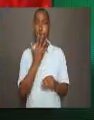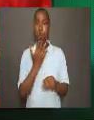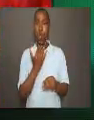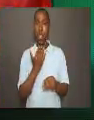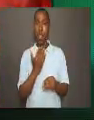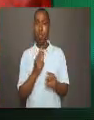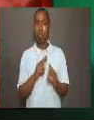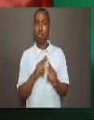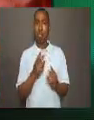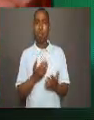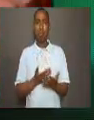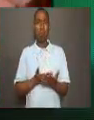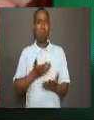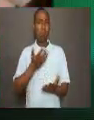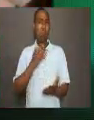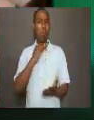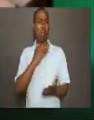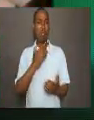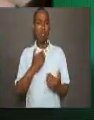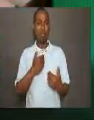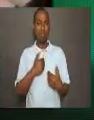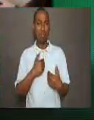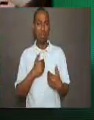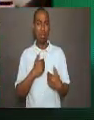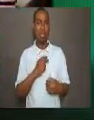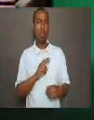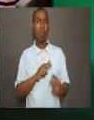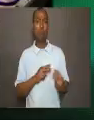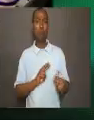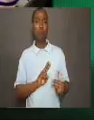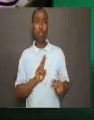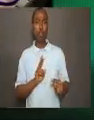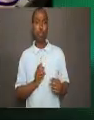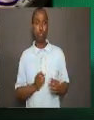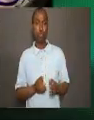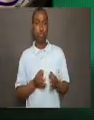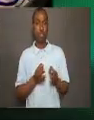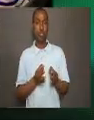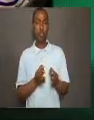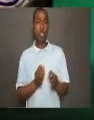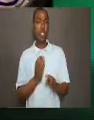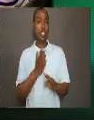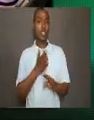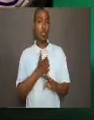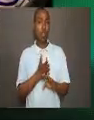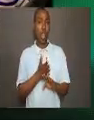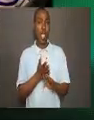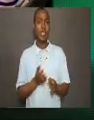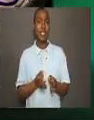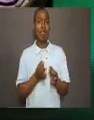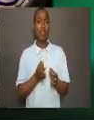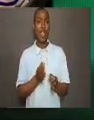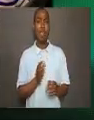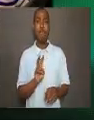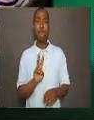rich in waste, flows into the veins, then through the vena